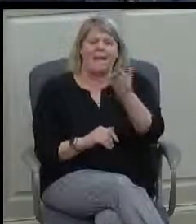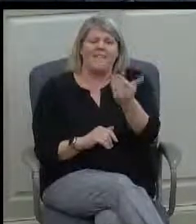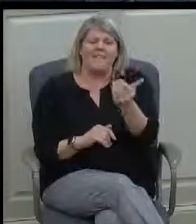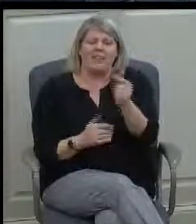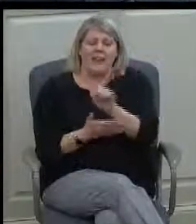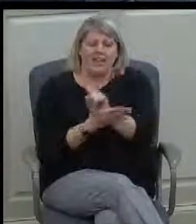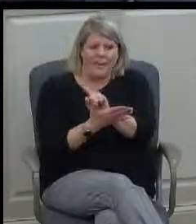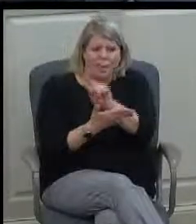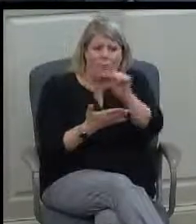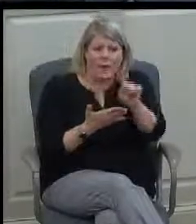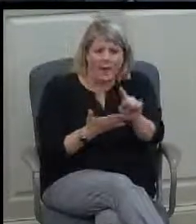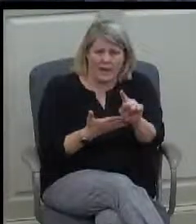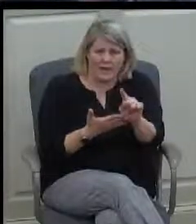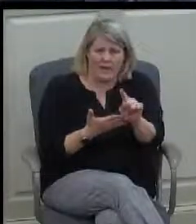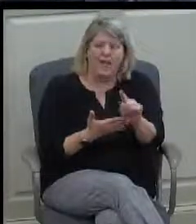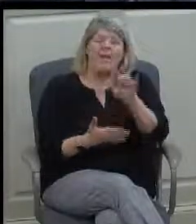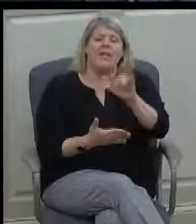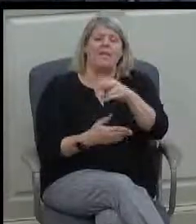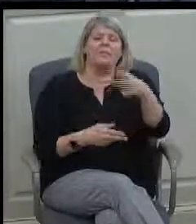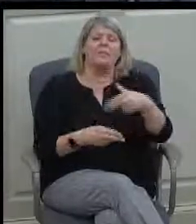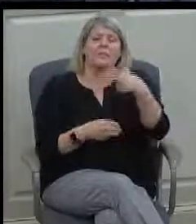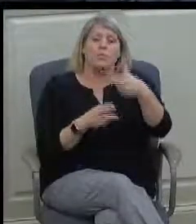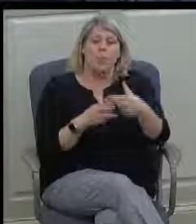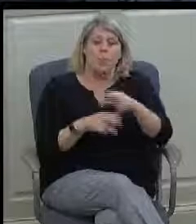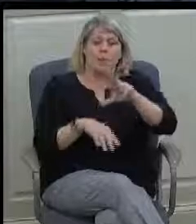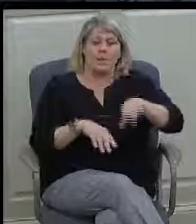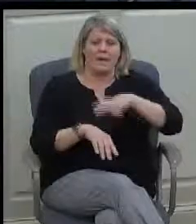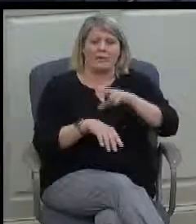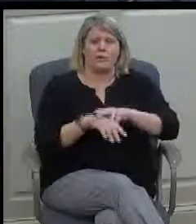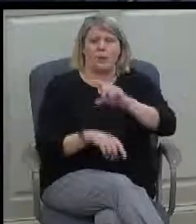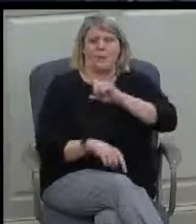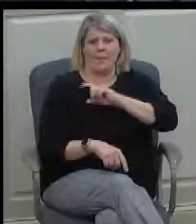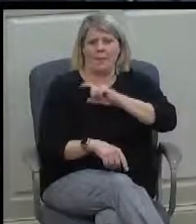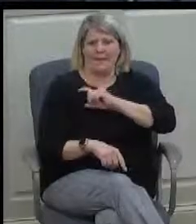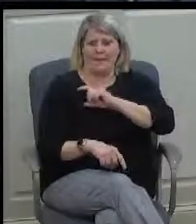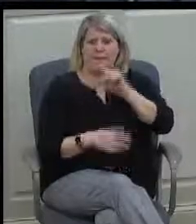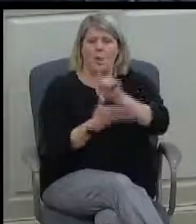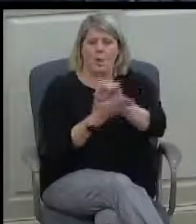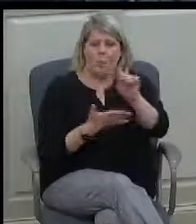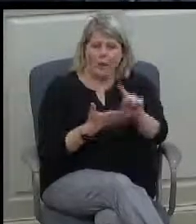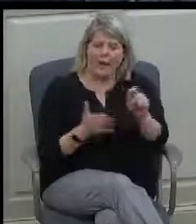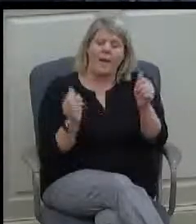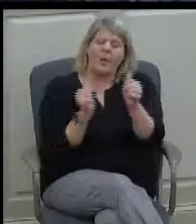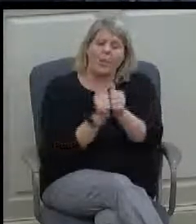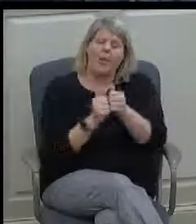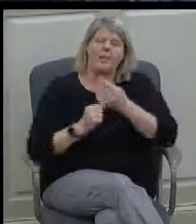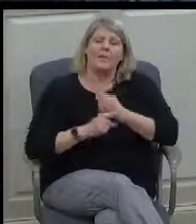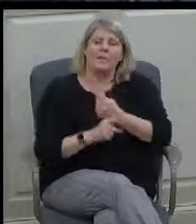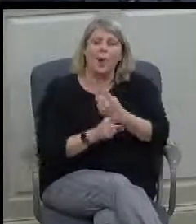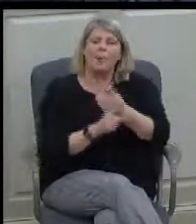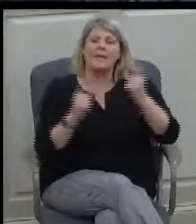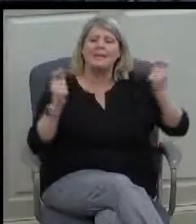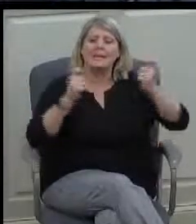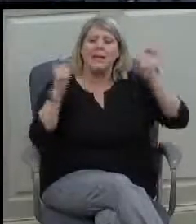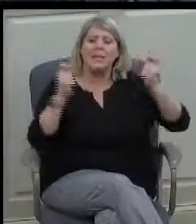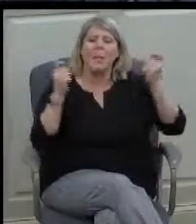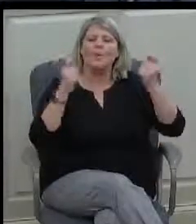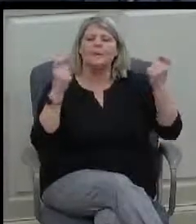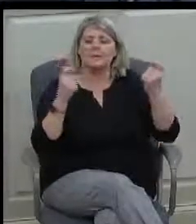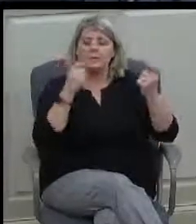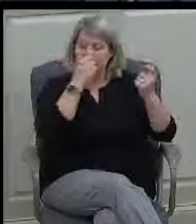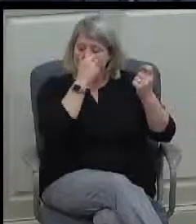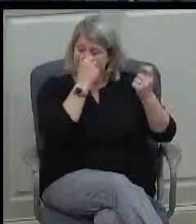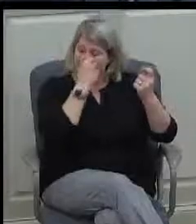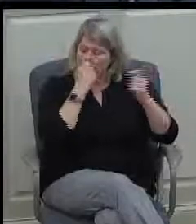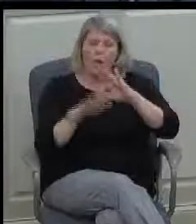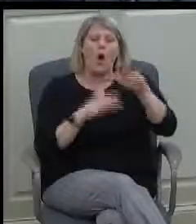2021 as National Police Officer Week, with appropriate ceremonies and observations in which all